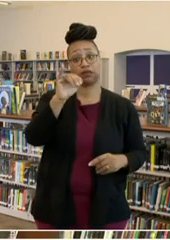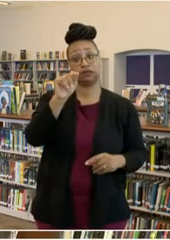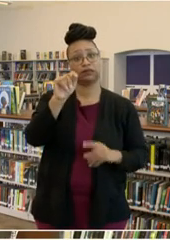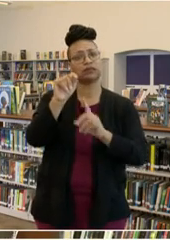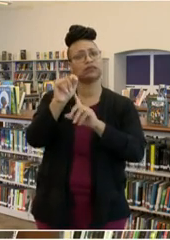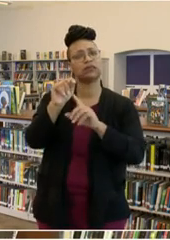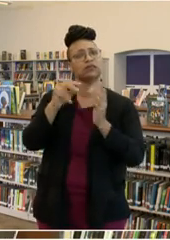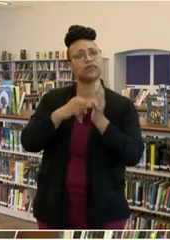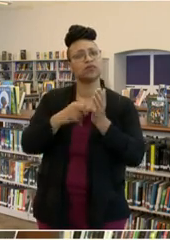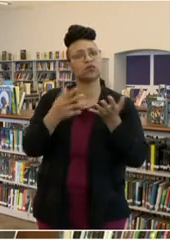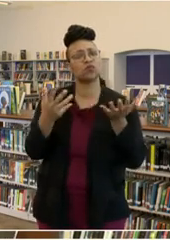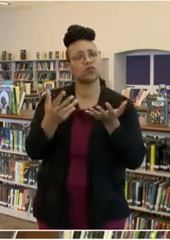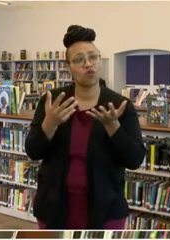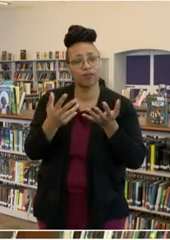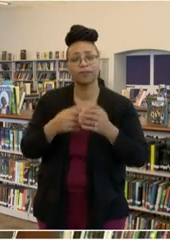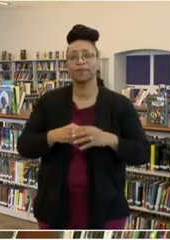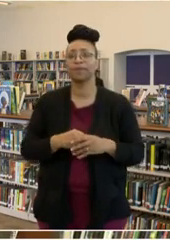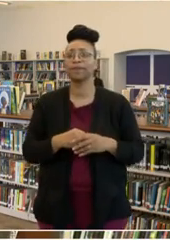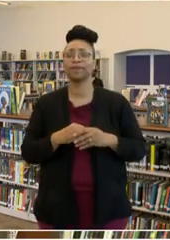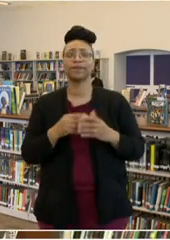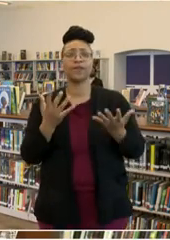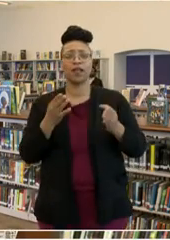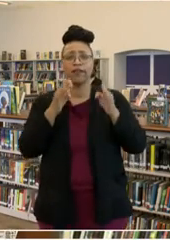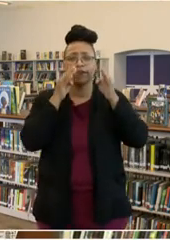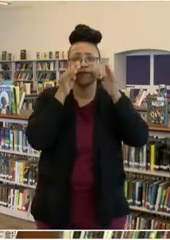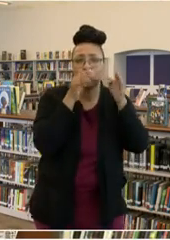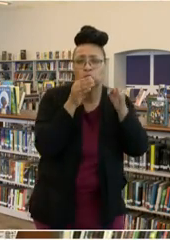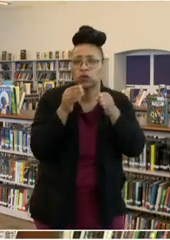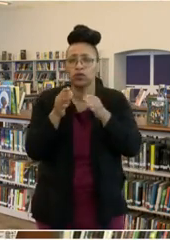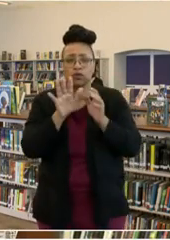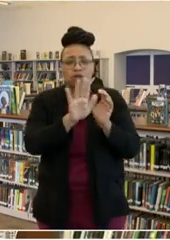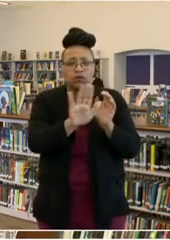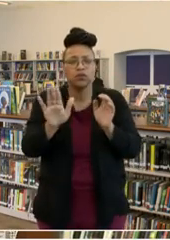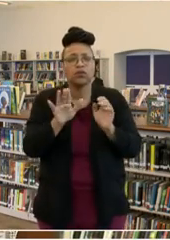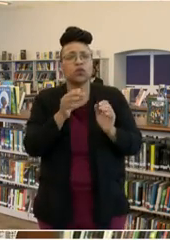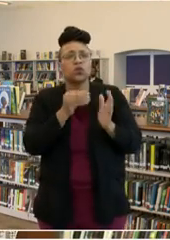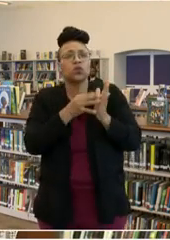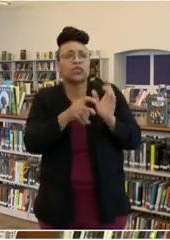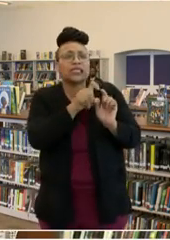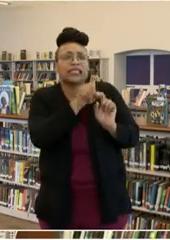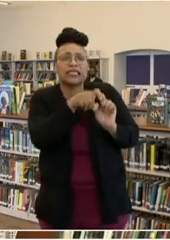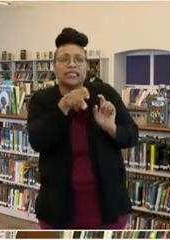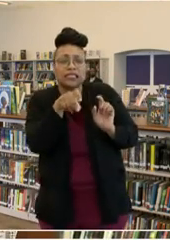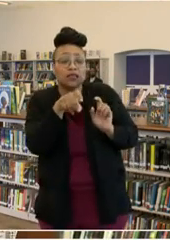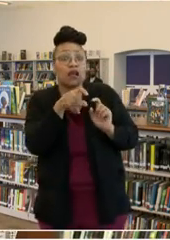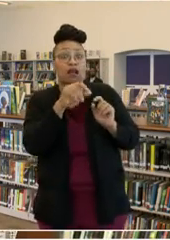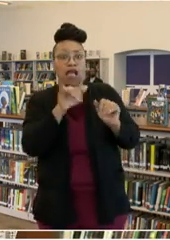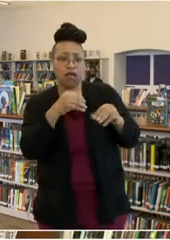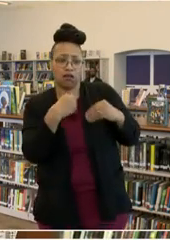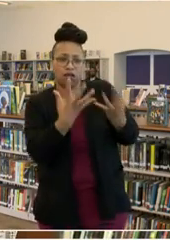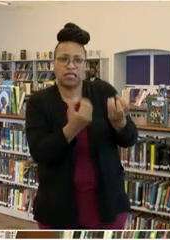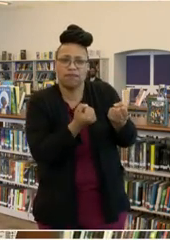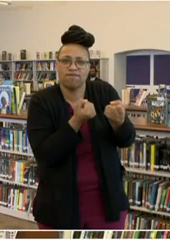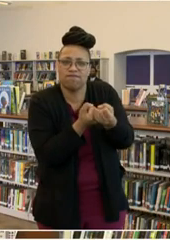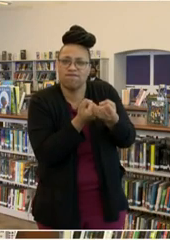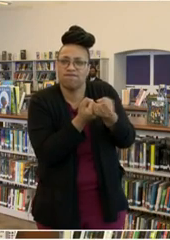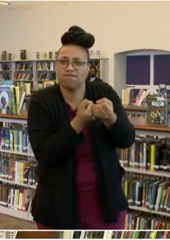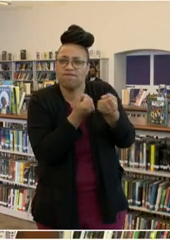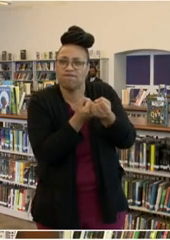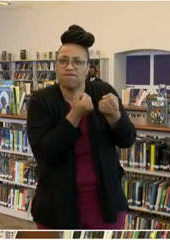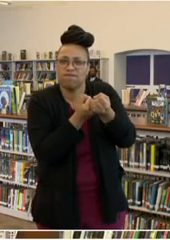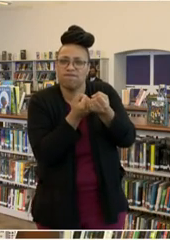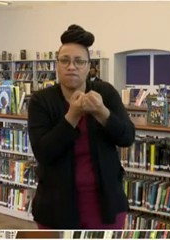most. We should focus on what they're getting. We're teaching them in small group settings and